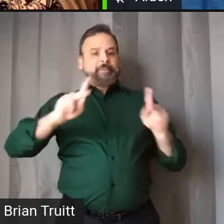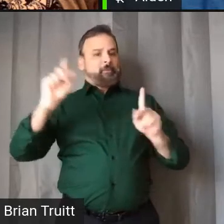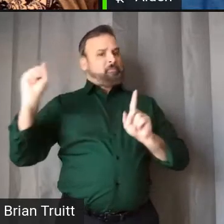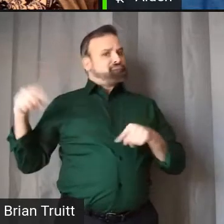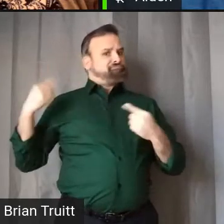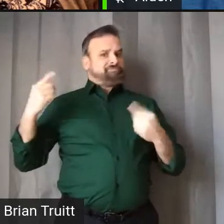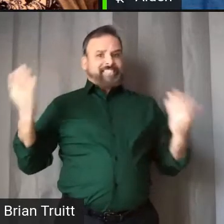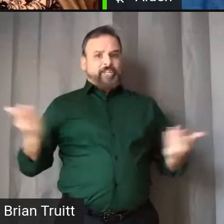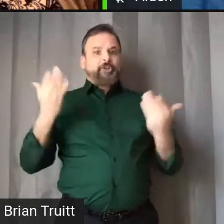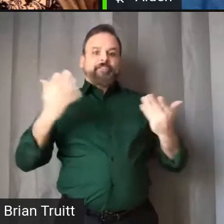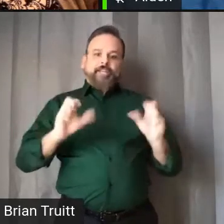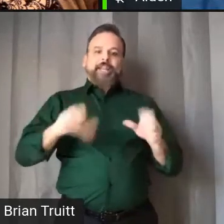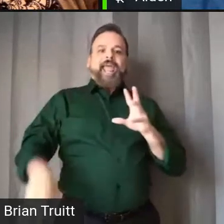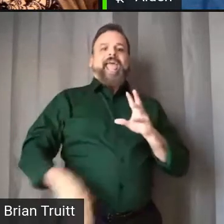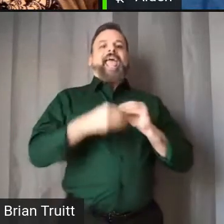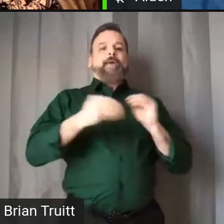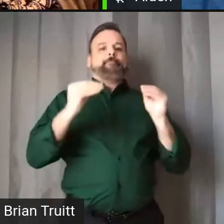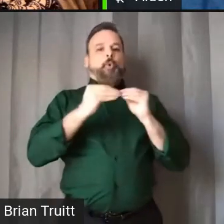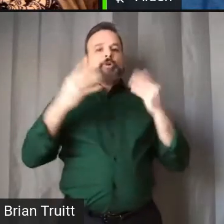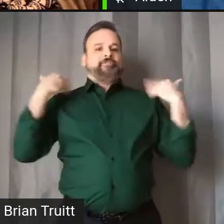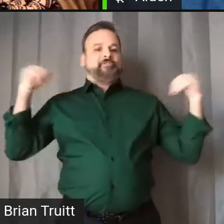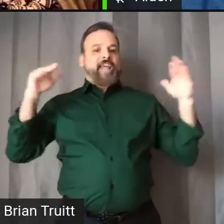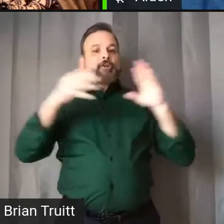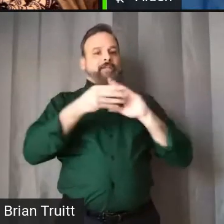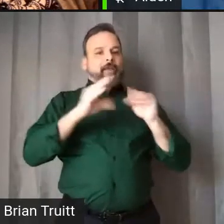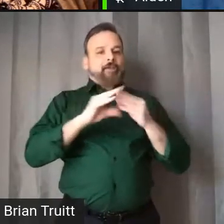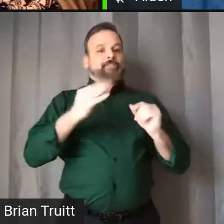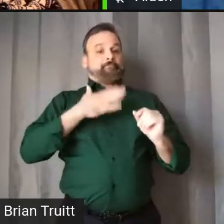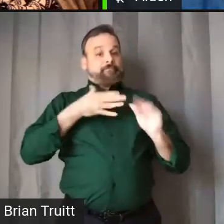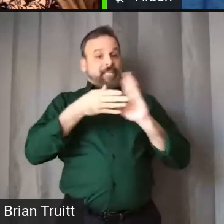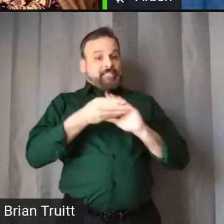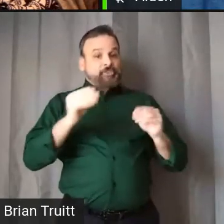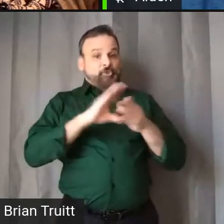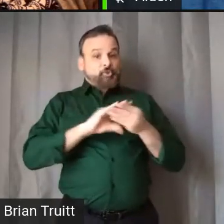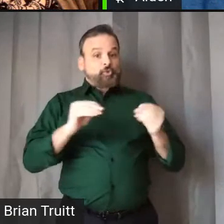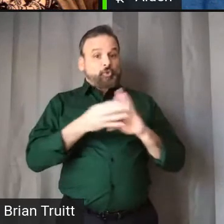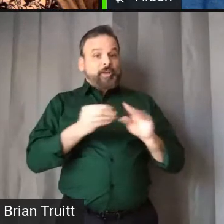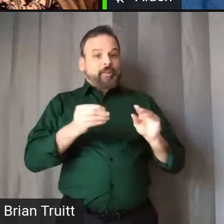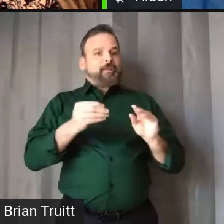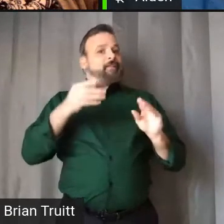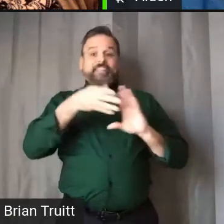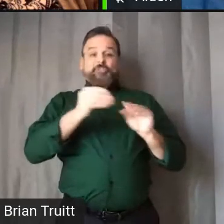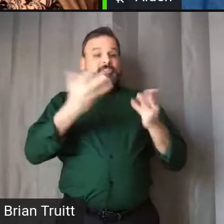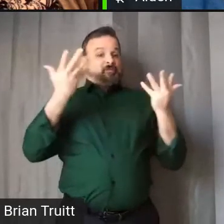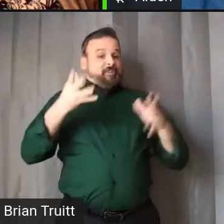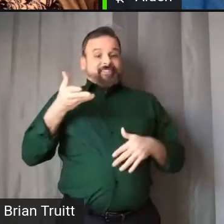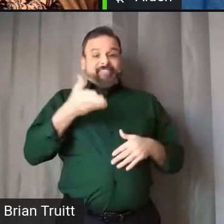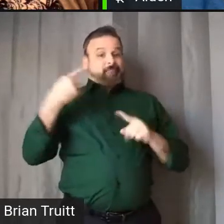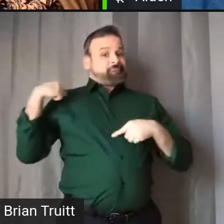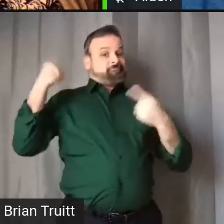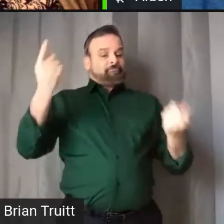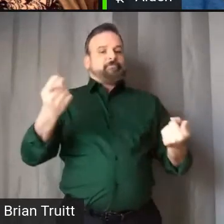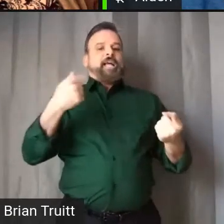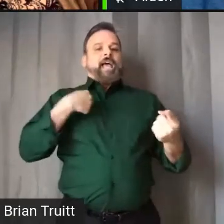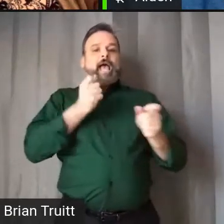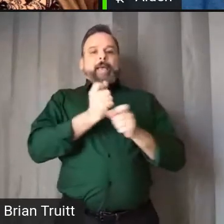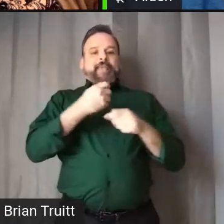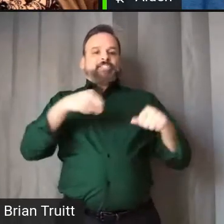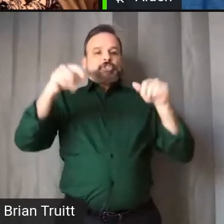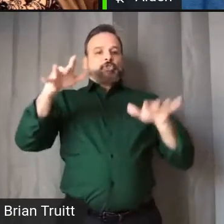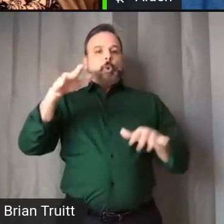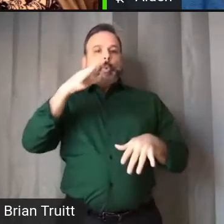more queerness into fairy tales, into these stories that have existed. That's how I made Snow White a